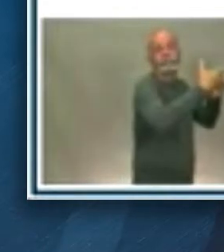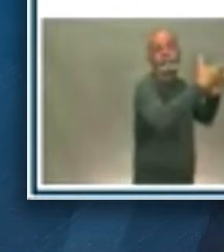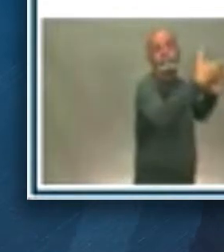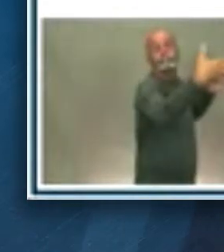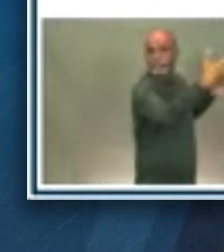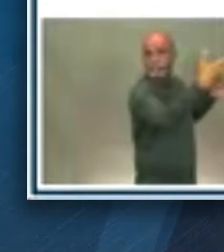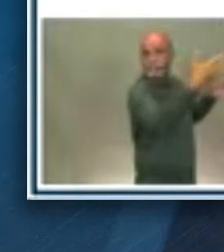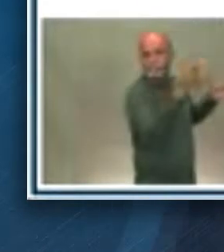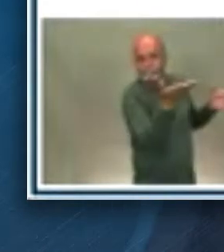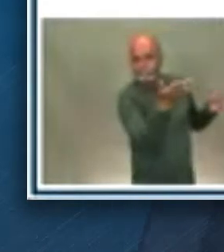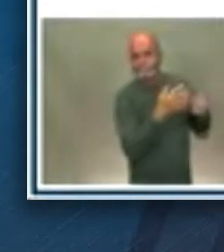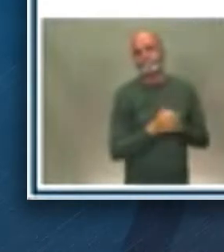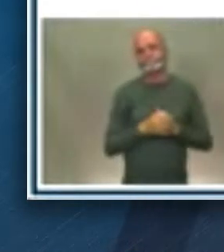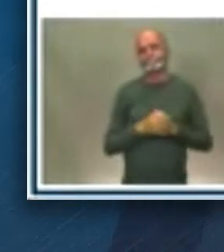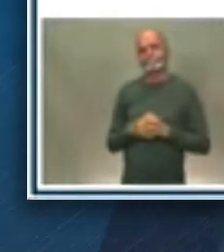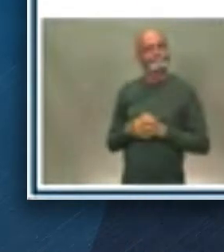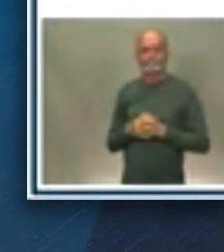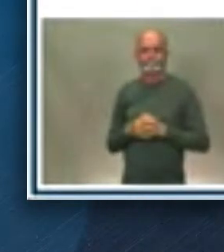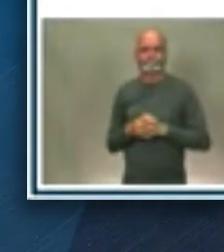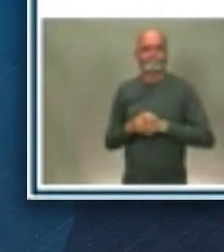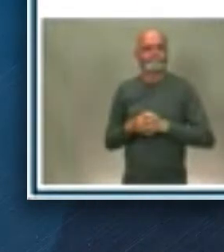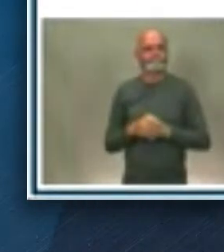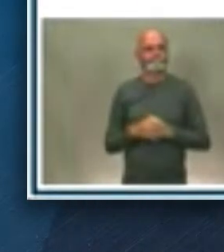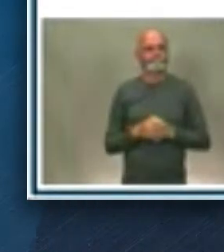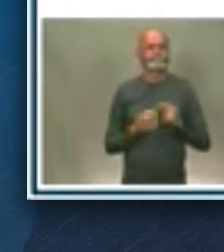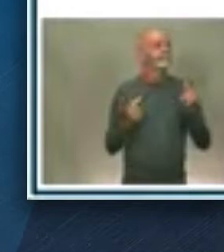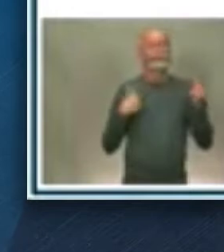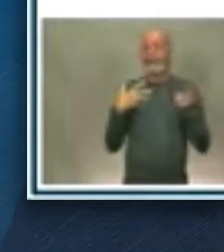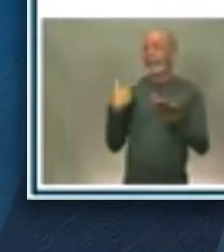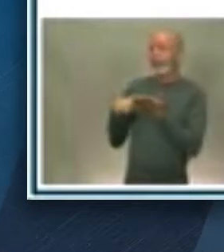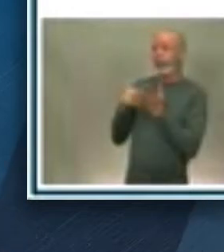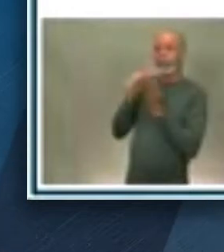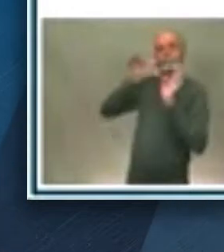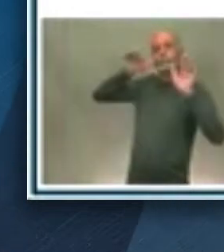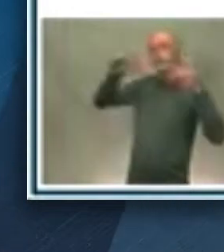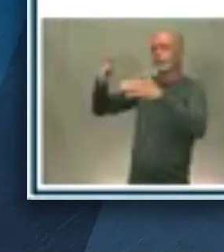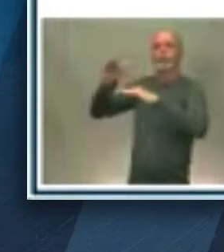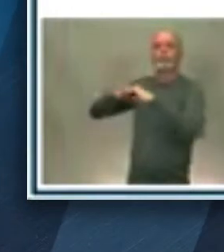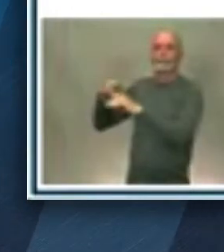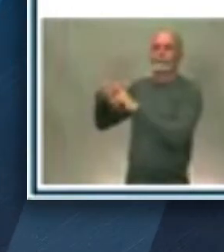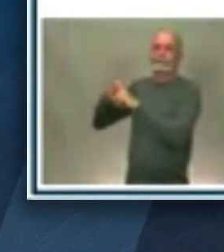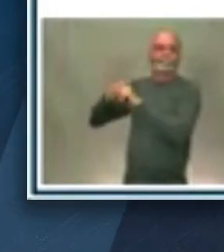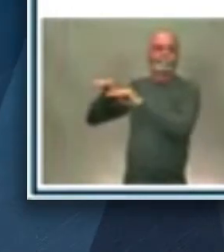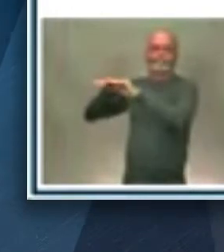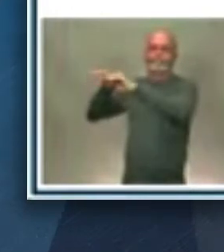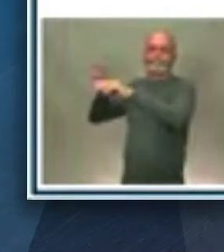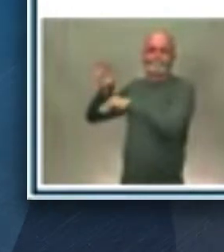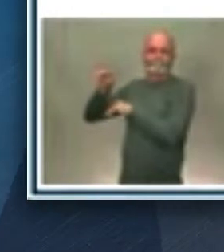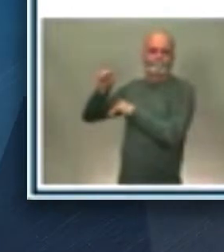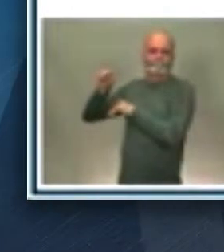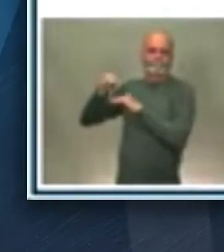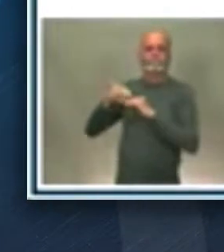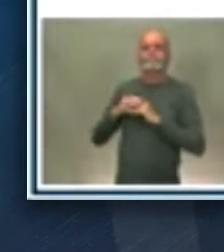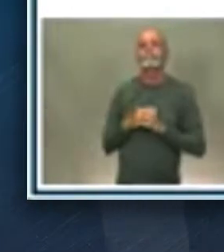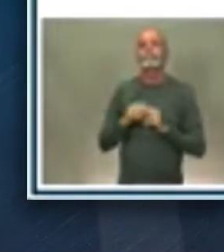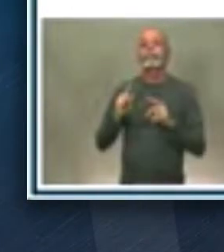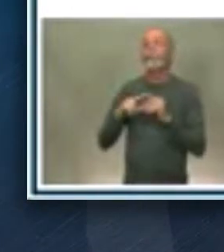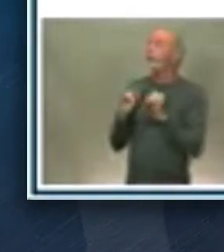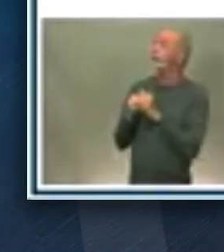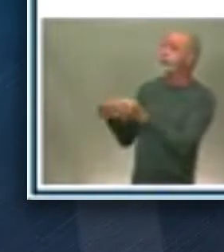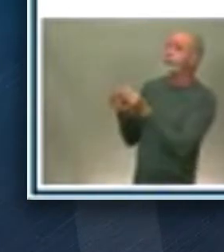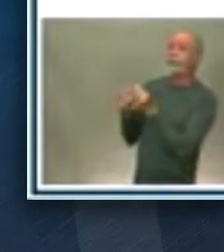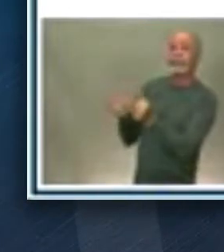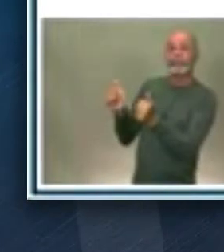with extending that. That's not something that I've been focused on. I feel very sincerely that the solution to the housing